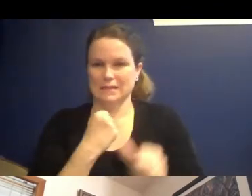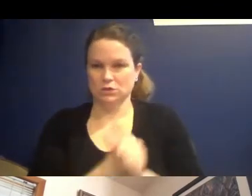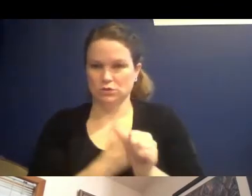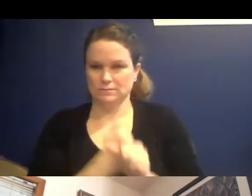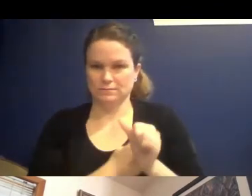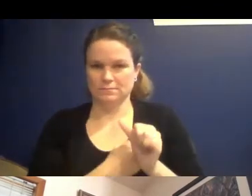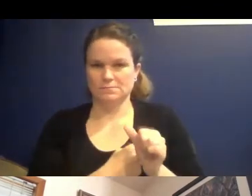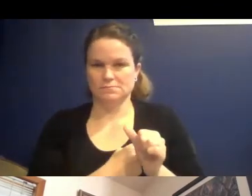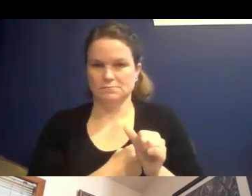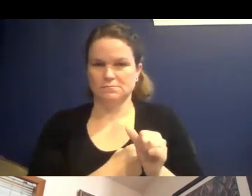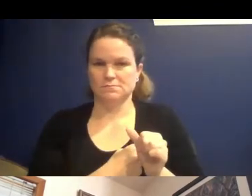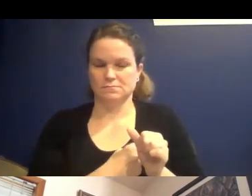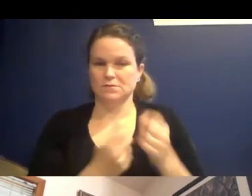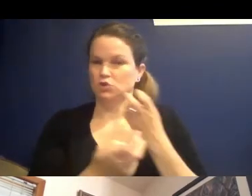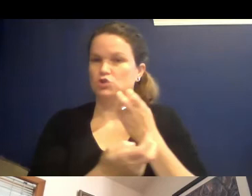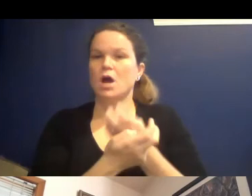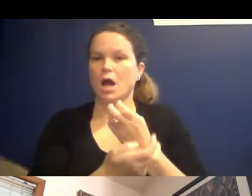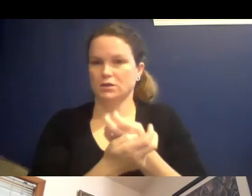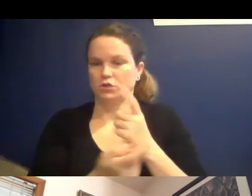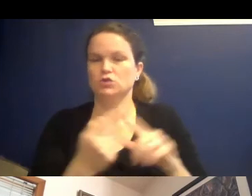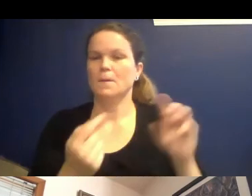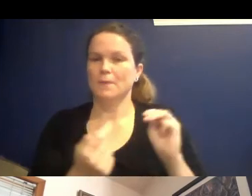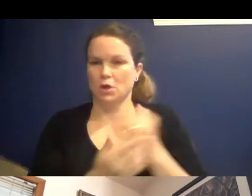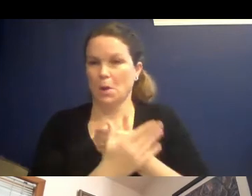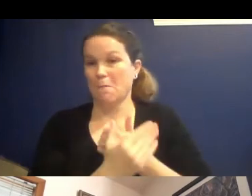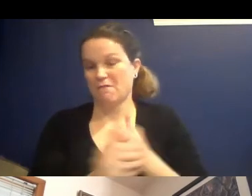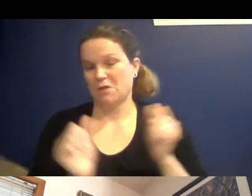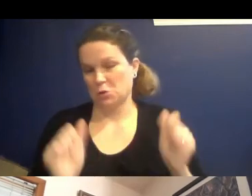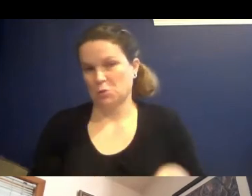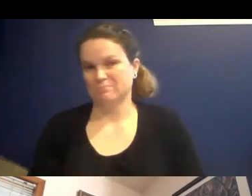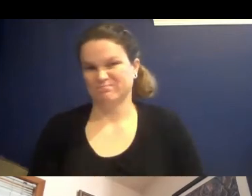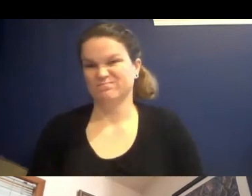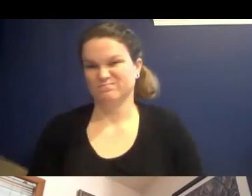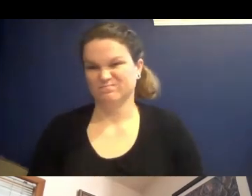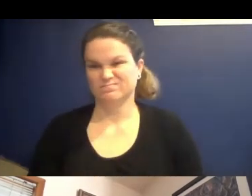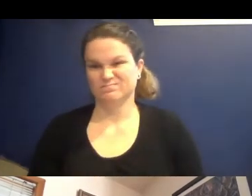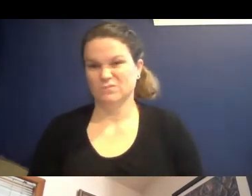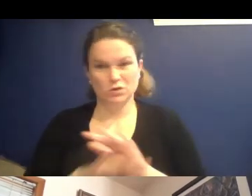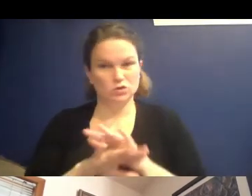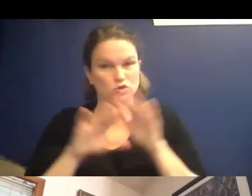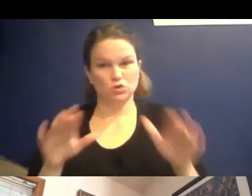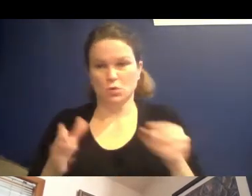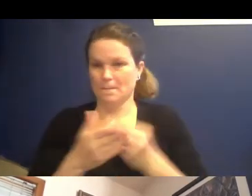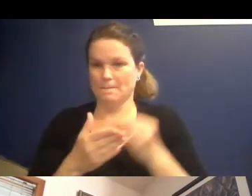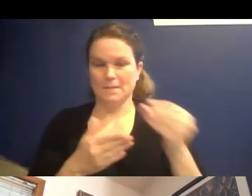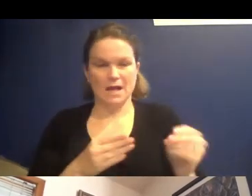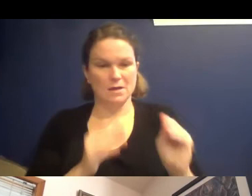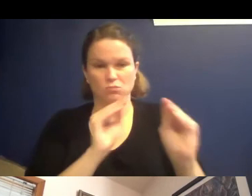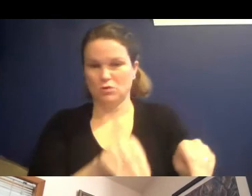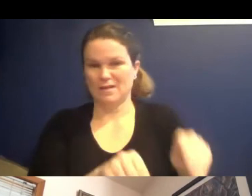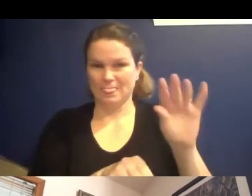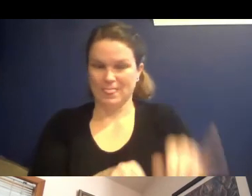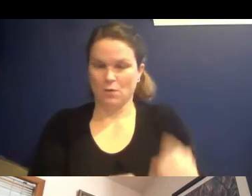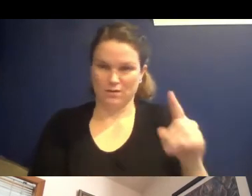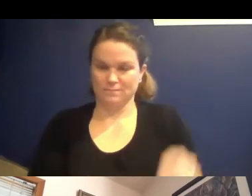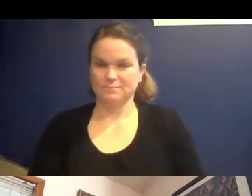high levels of cardenoleds as to be toxic to monarch caterpillars. So don't purchase or plant the milkweed